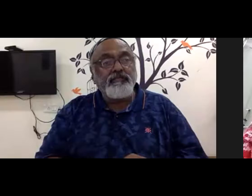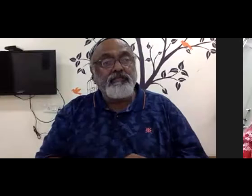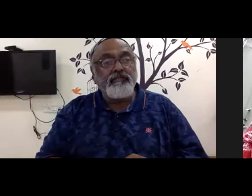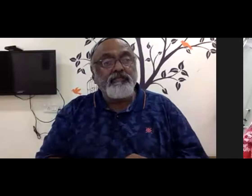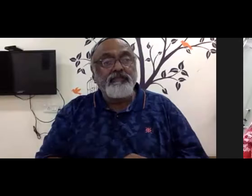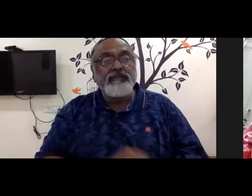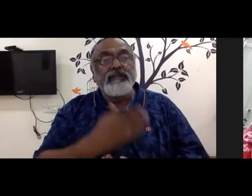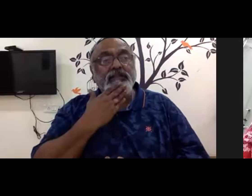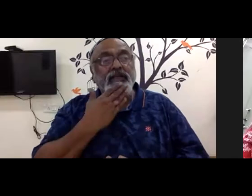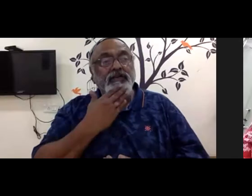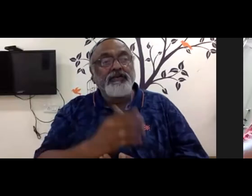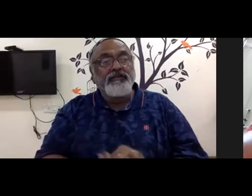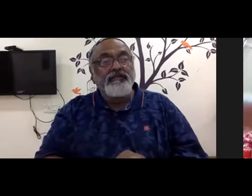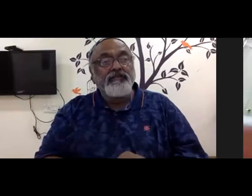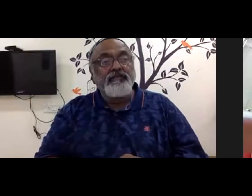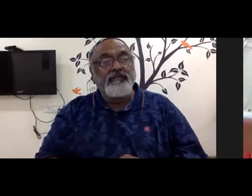Thank you, ma'am. Thank you so much.